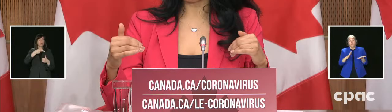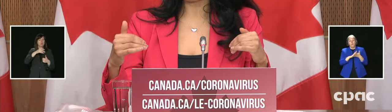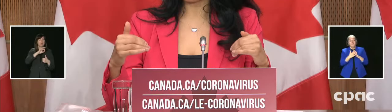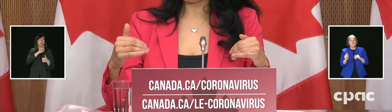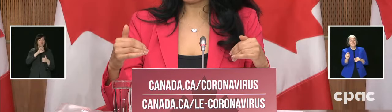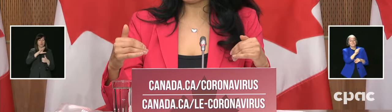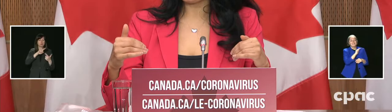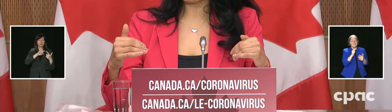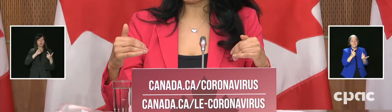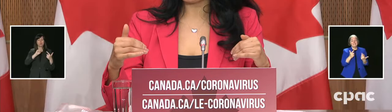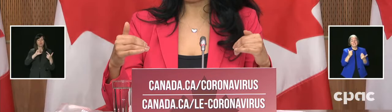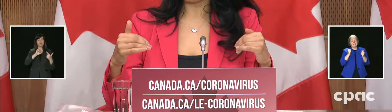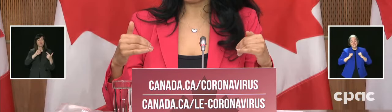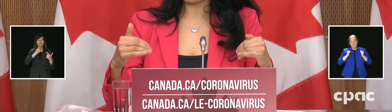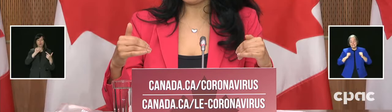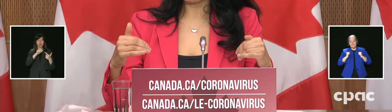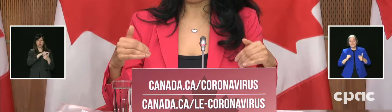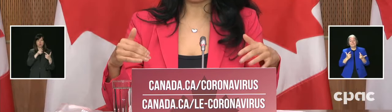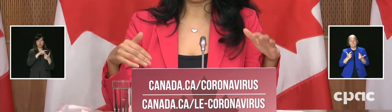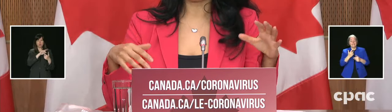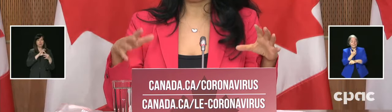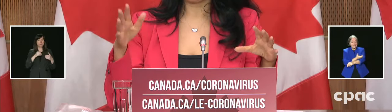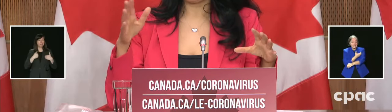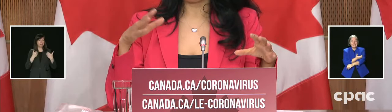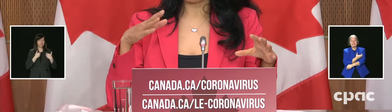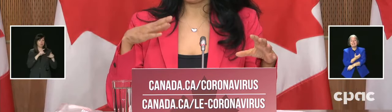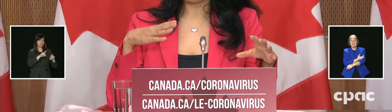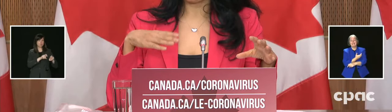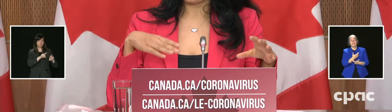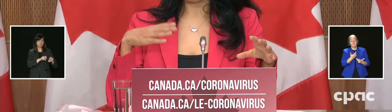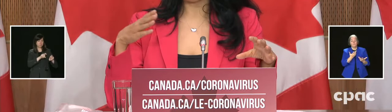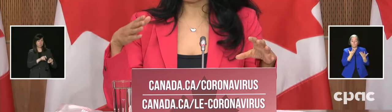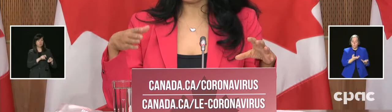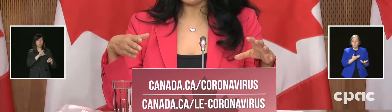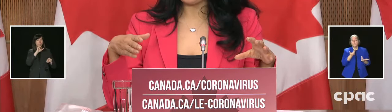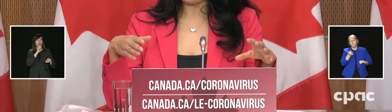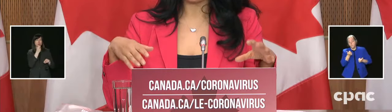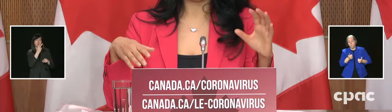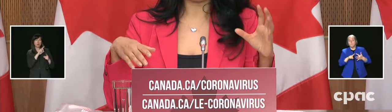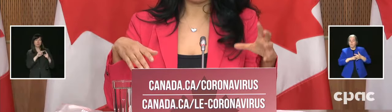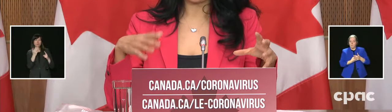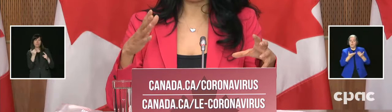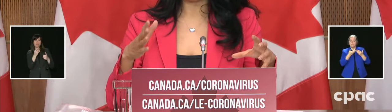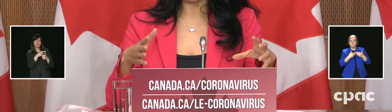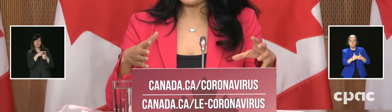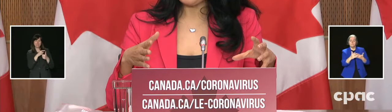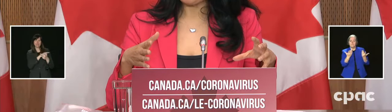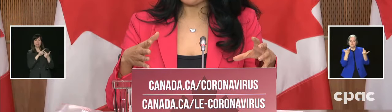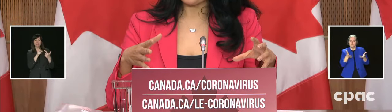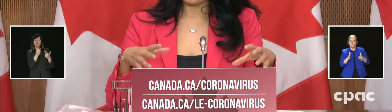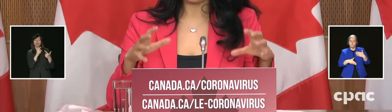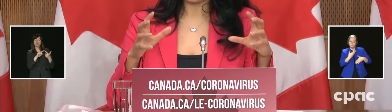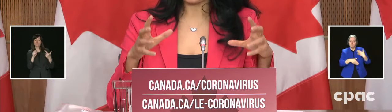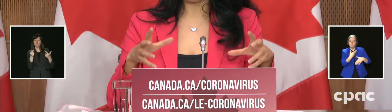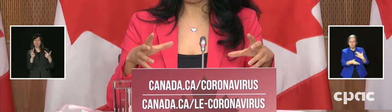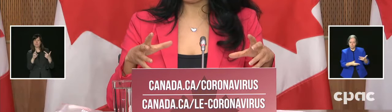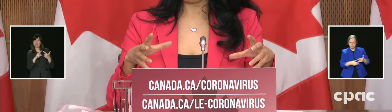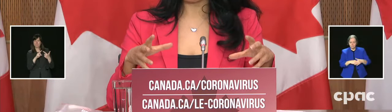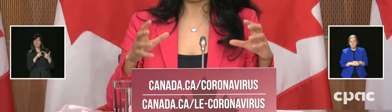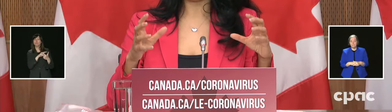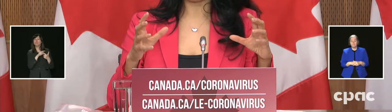vaccines, with respect to their clinical trials in younger age groups, and that's 12 to 15 for Pfizer, 12 to 17 for Moderna,